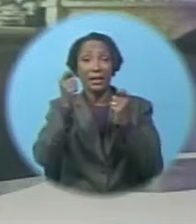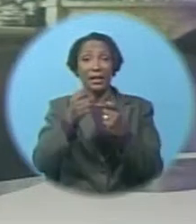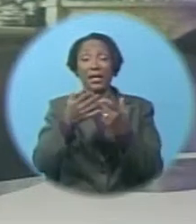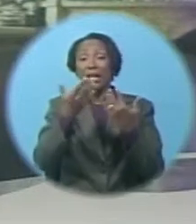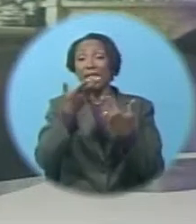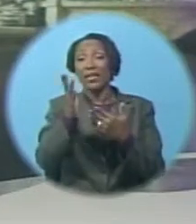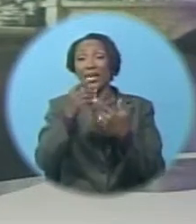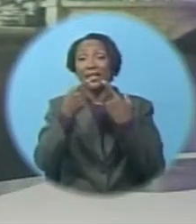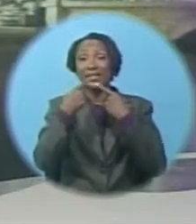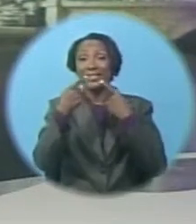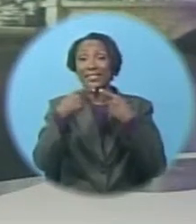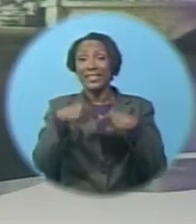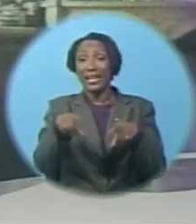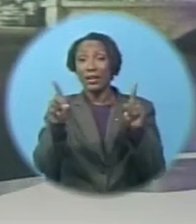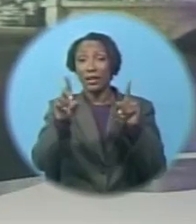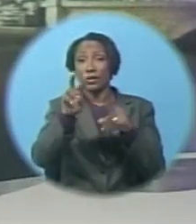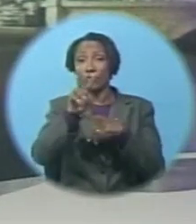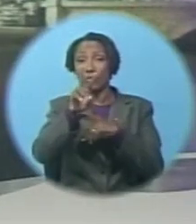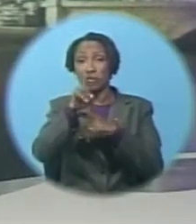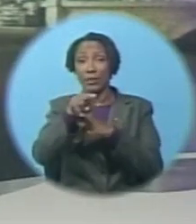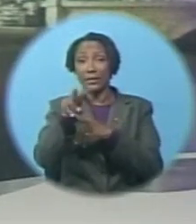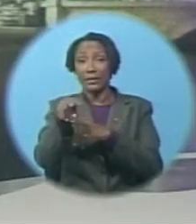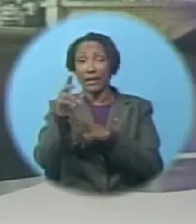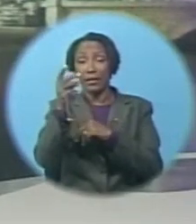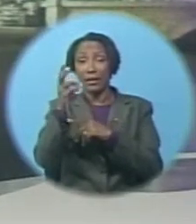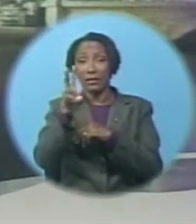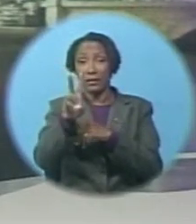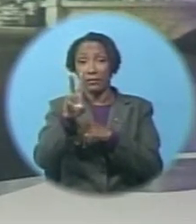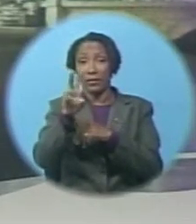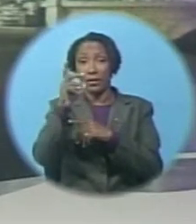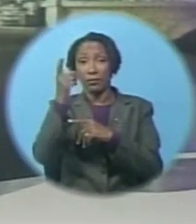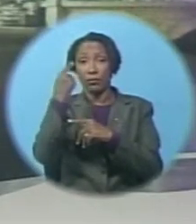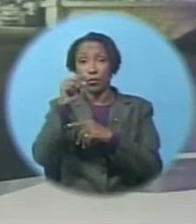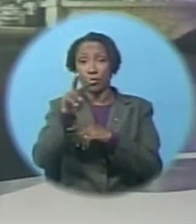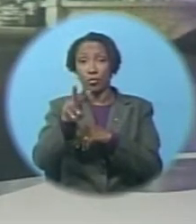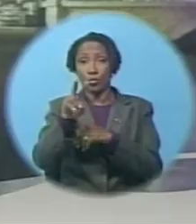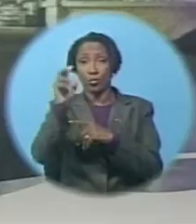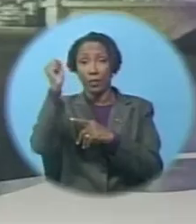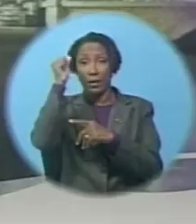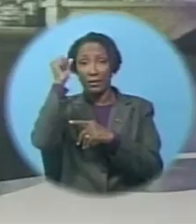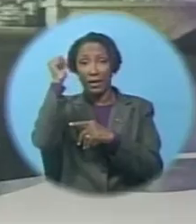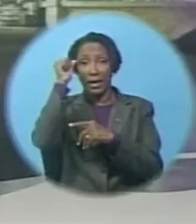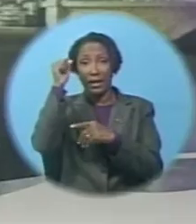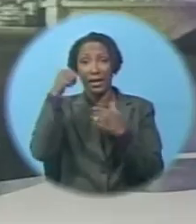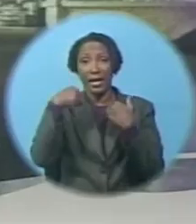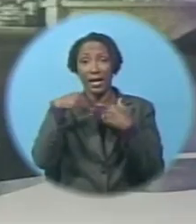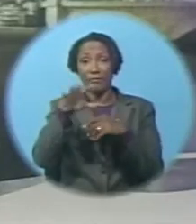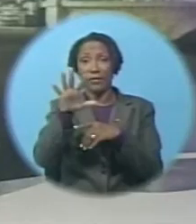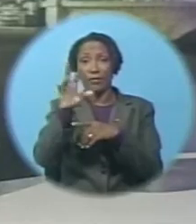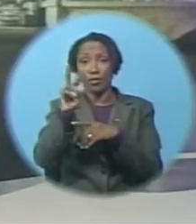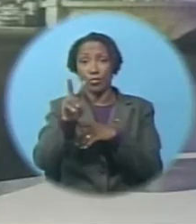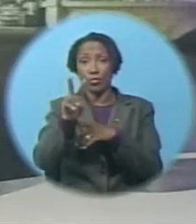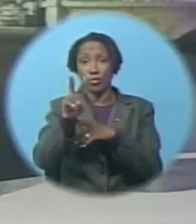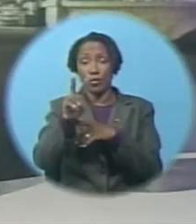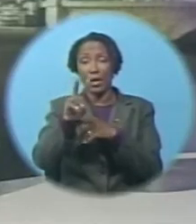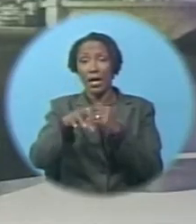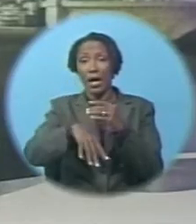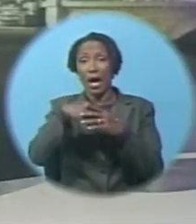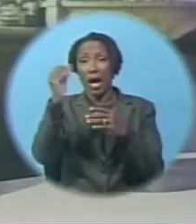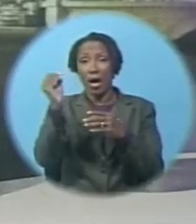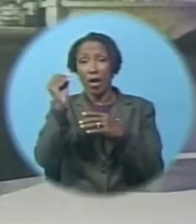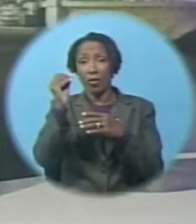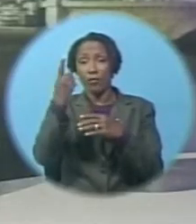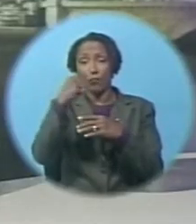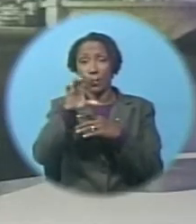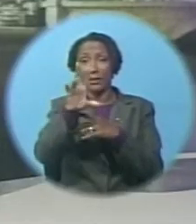declared on 227 for 2. Azhar Ali, who resumed on 52, was eventually out for 79, while his